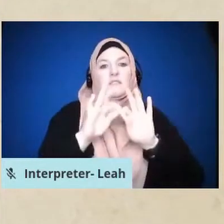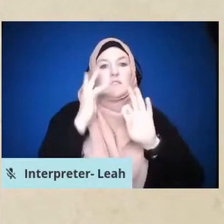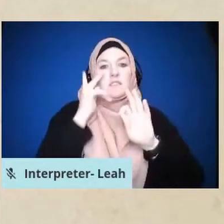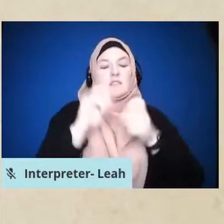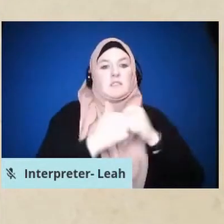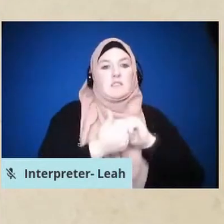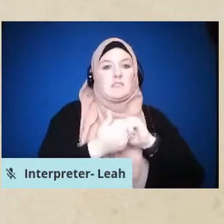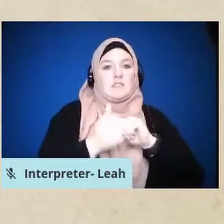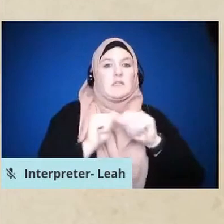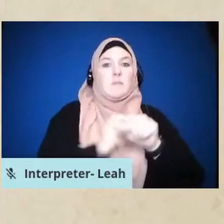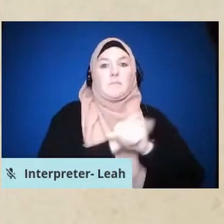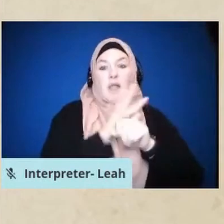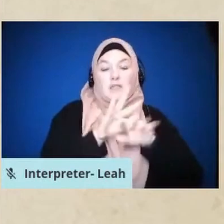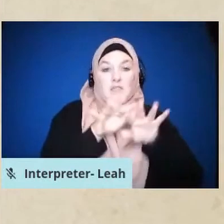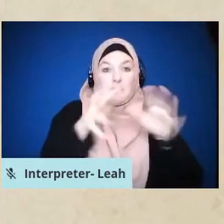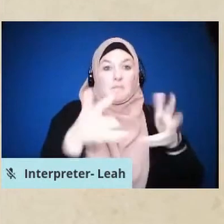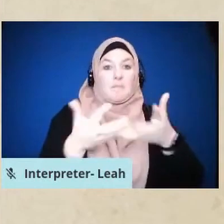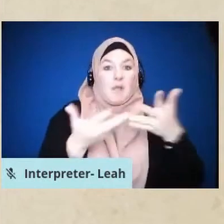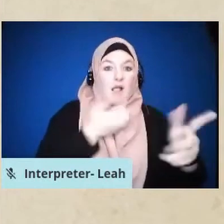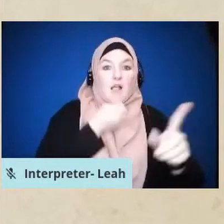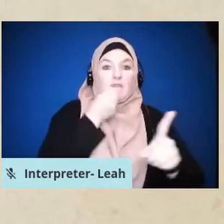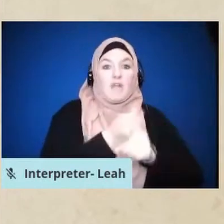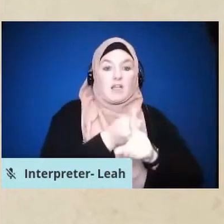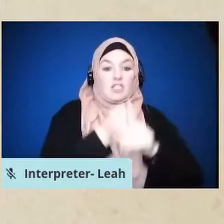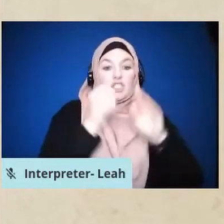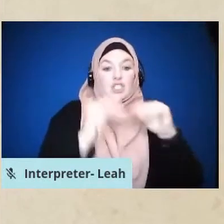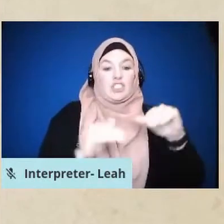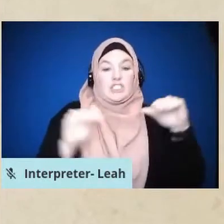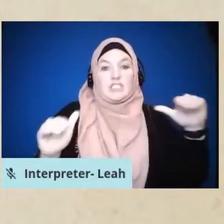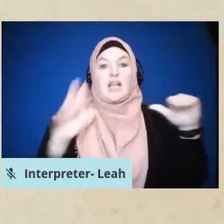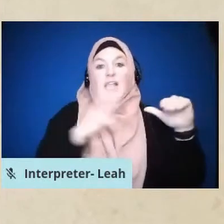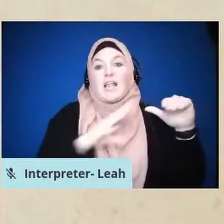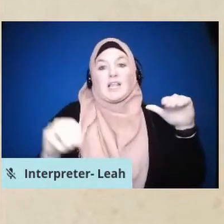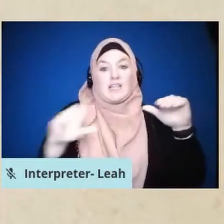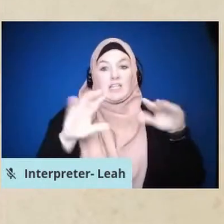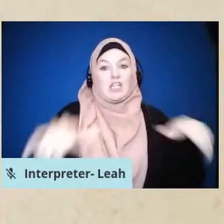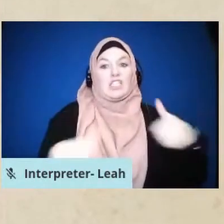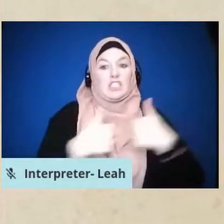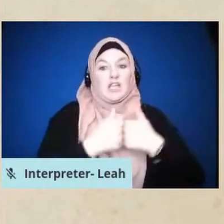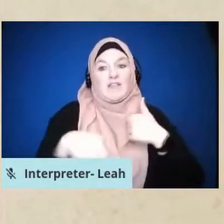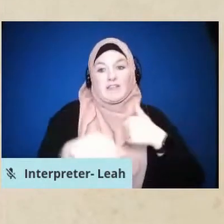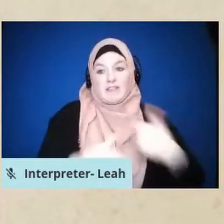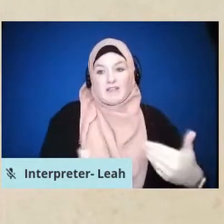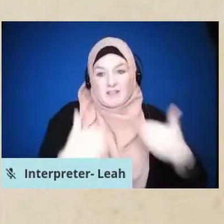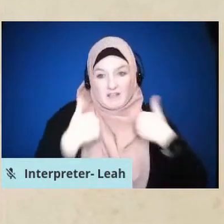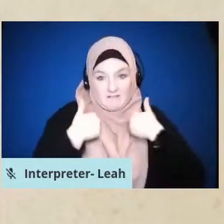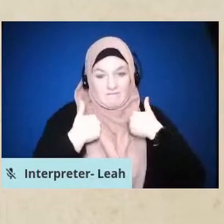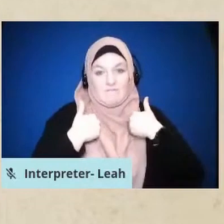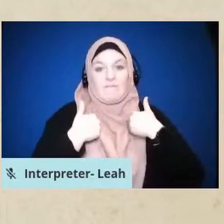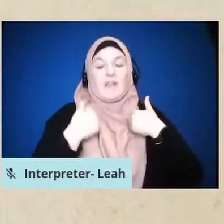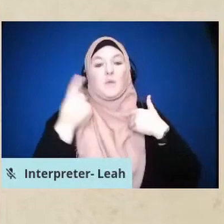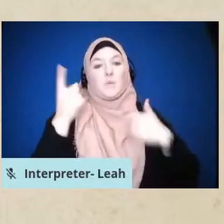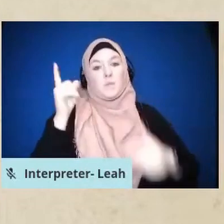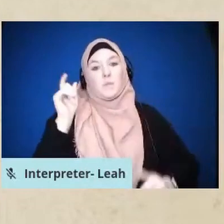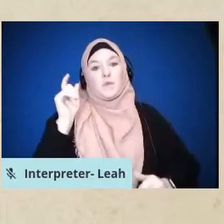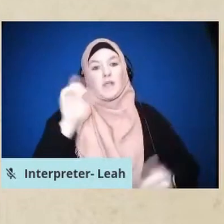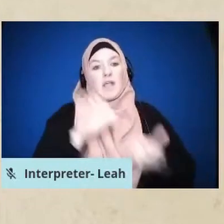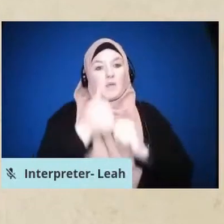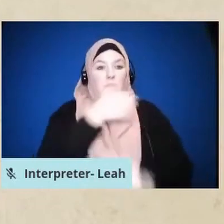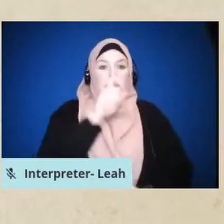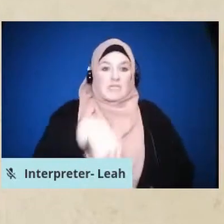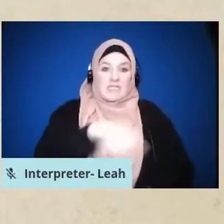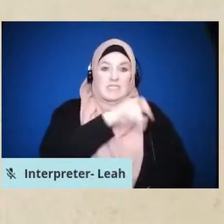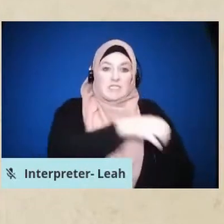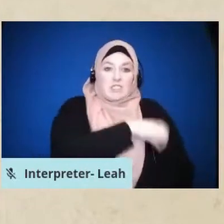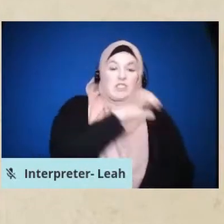the pandemic may affect children and the challenges that they go through, and how we need to empower